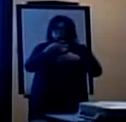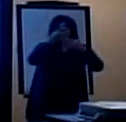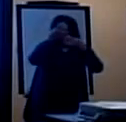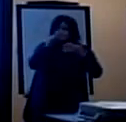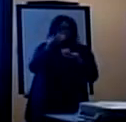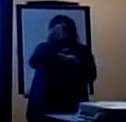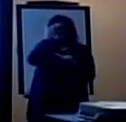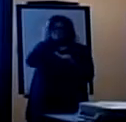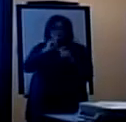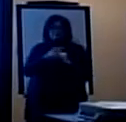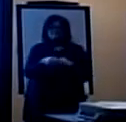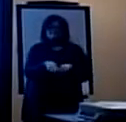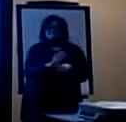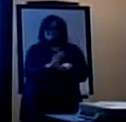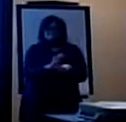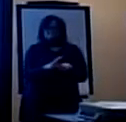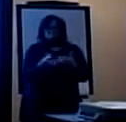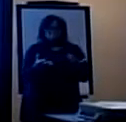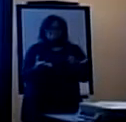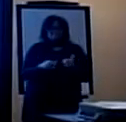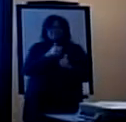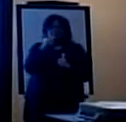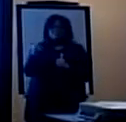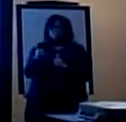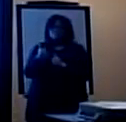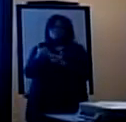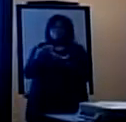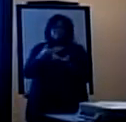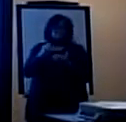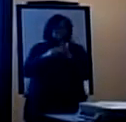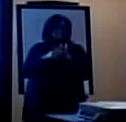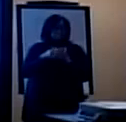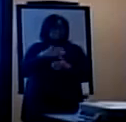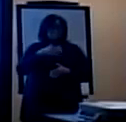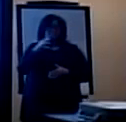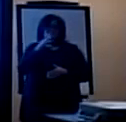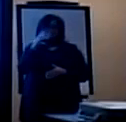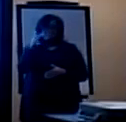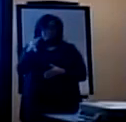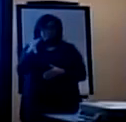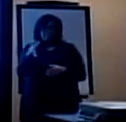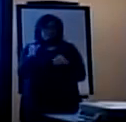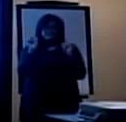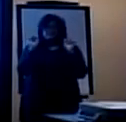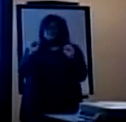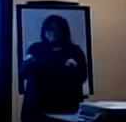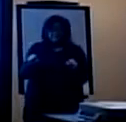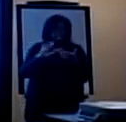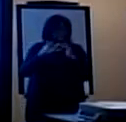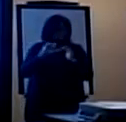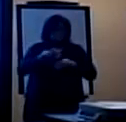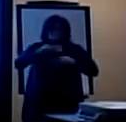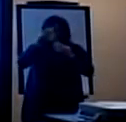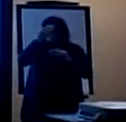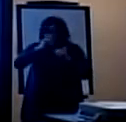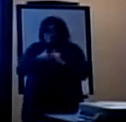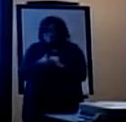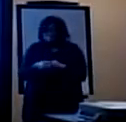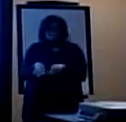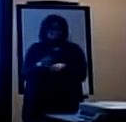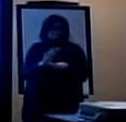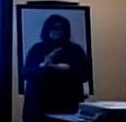which is another set of people who need help with literacy. Well, I know my grandmother, to this day, still can't understand how to get onto the internets, as she calls